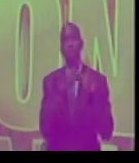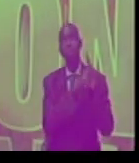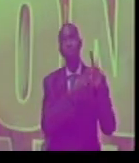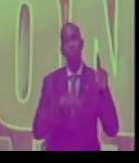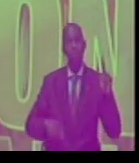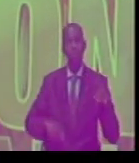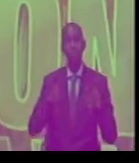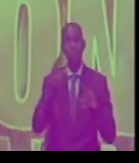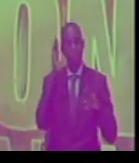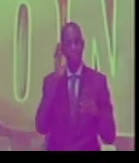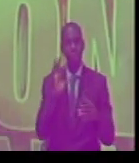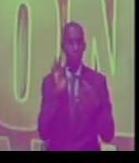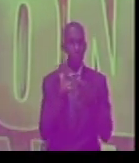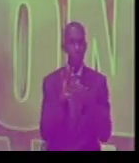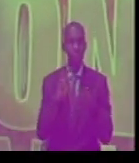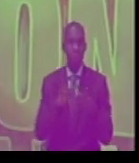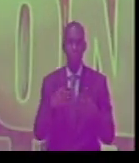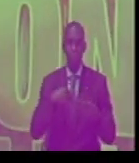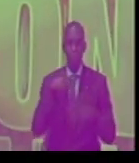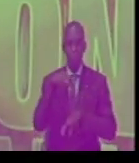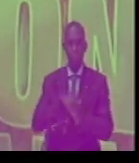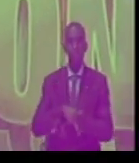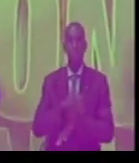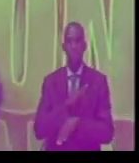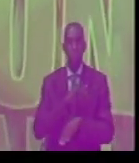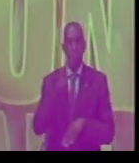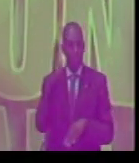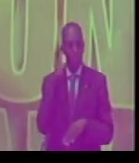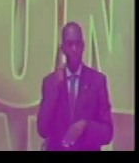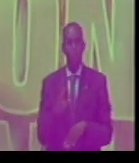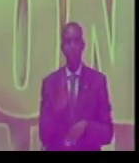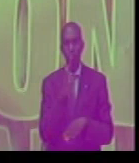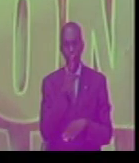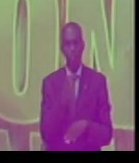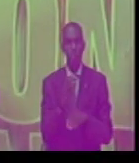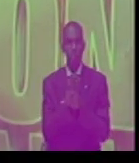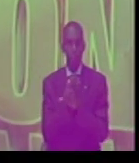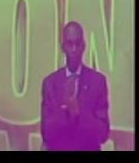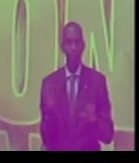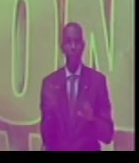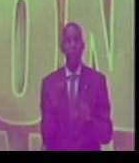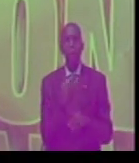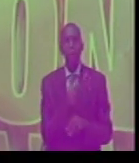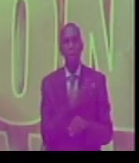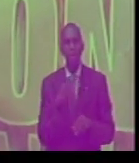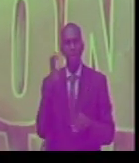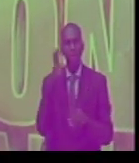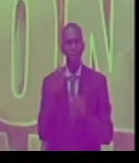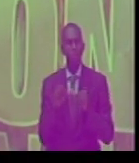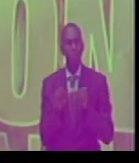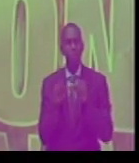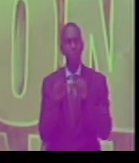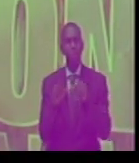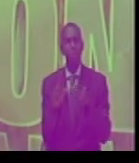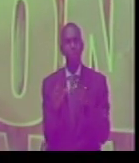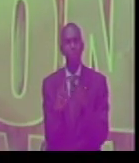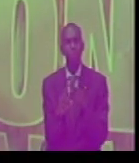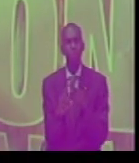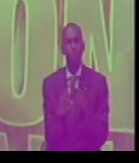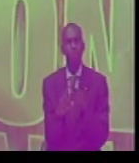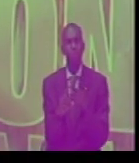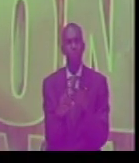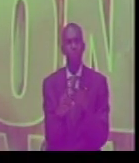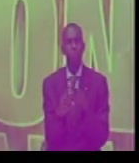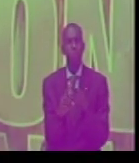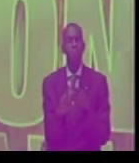I started praying on inside room. I said, oh God, you connect me tonight and I will recover my life in the name of Jesus. I continue